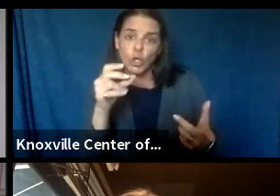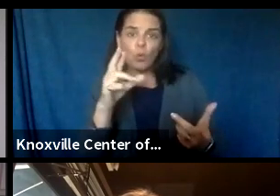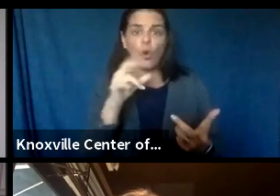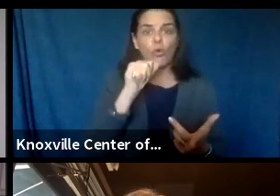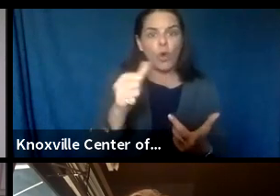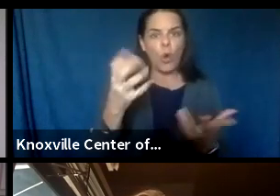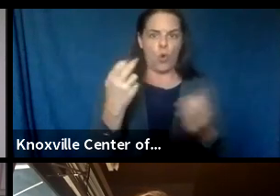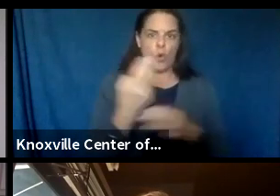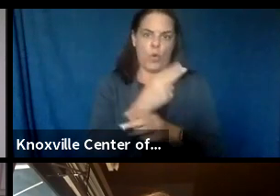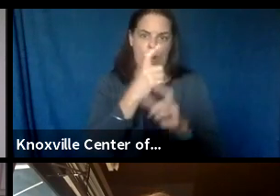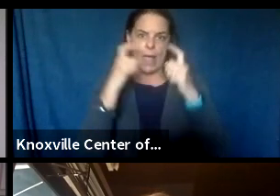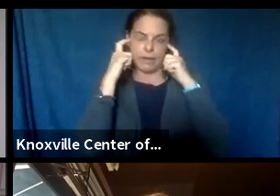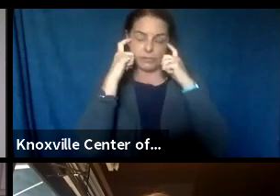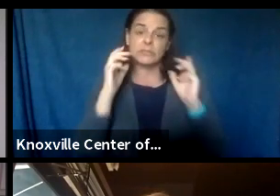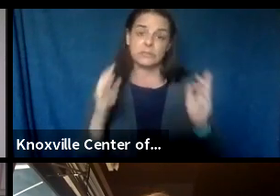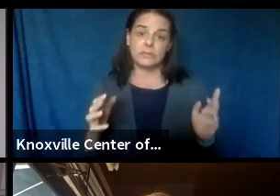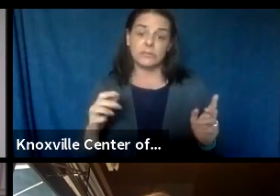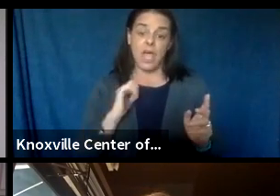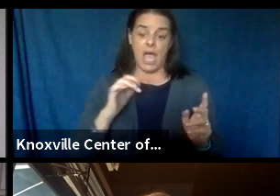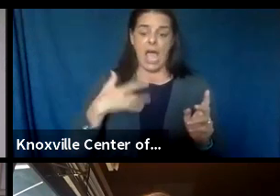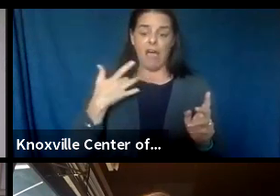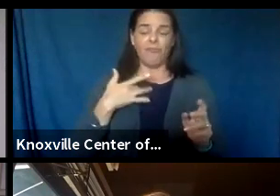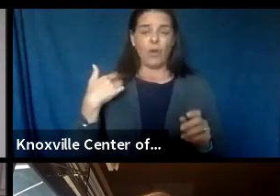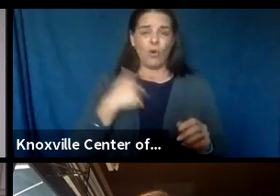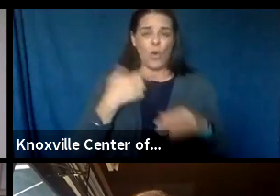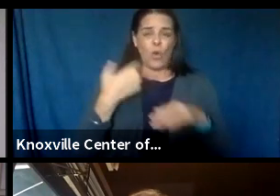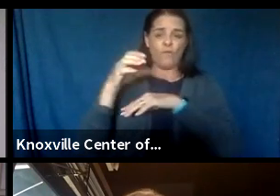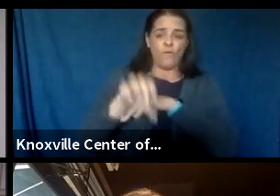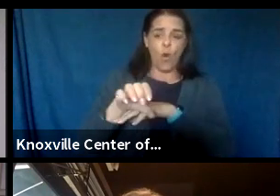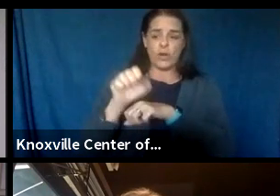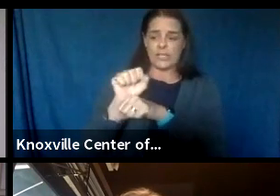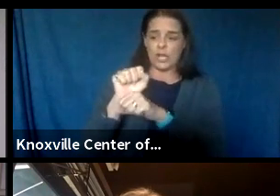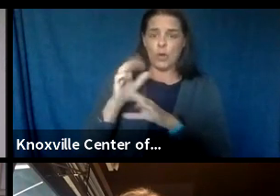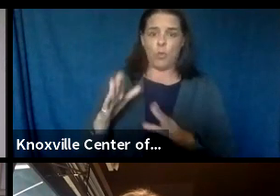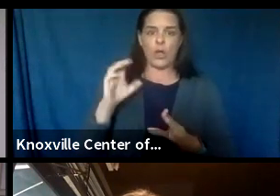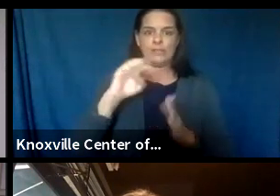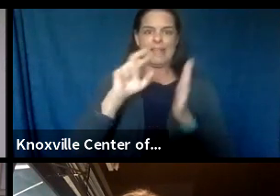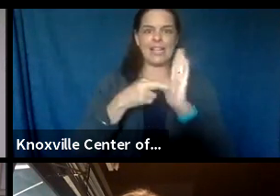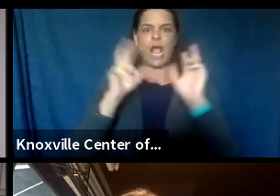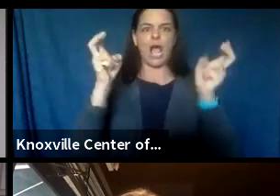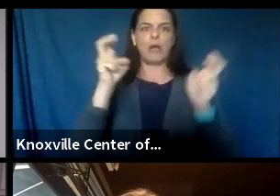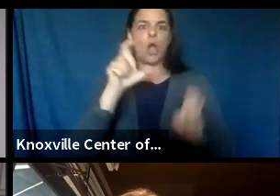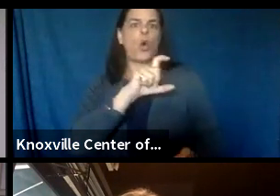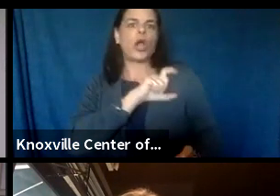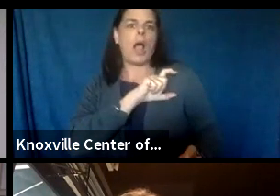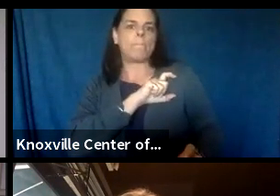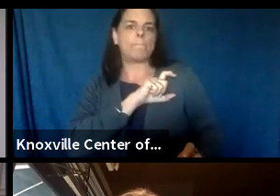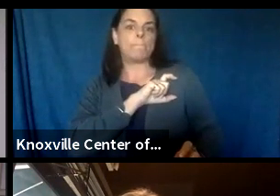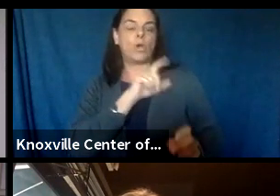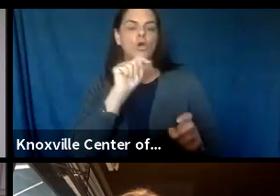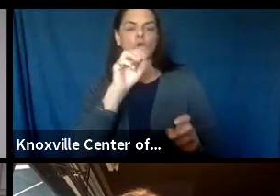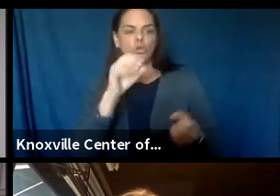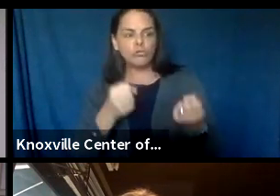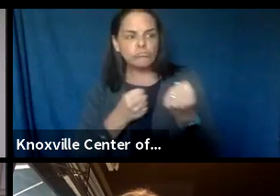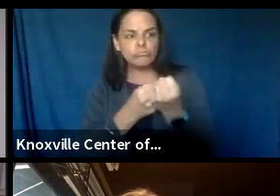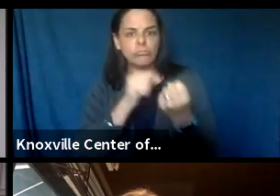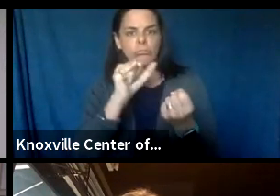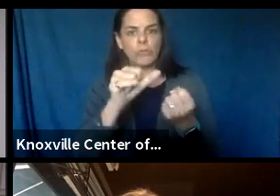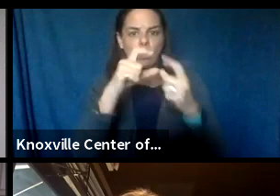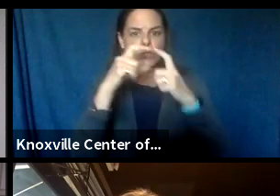mask? I believe we're forcing the employees to play the role of cop when it comes to enforcing the mask rules